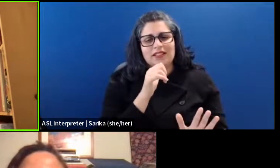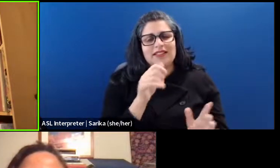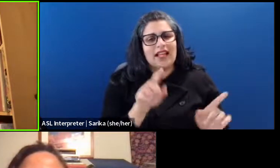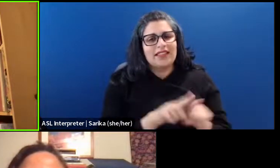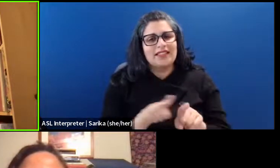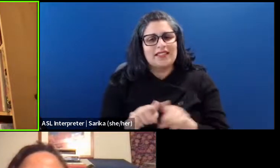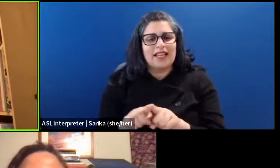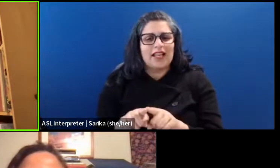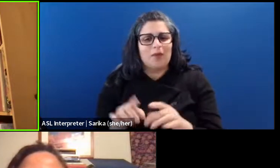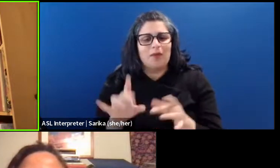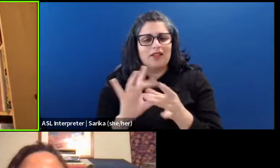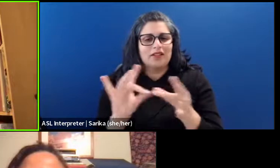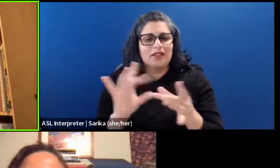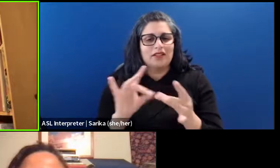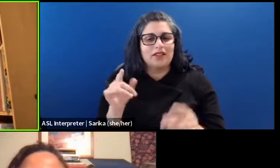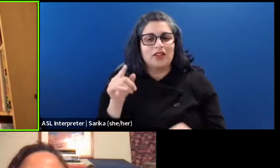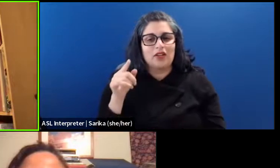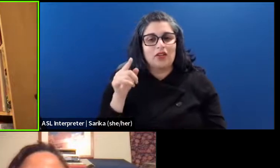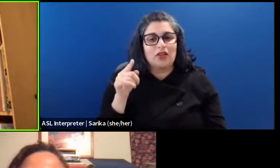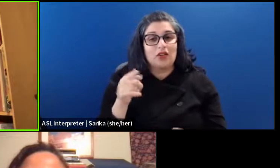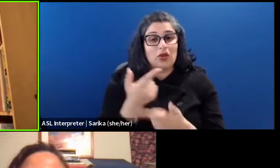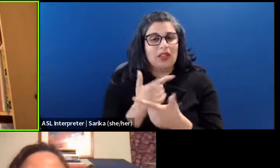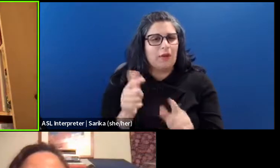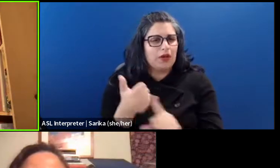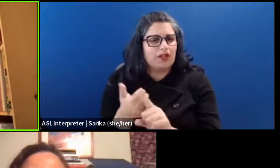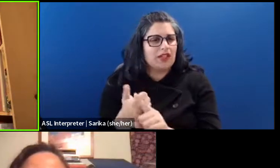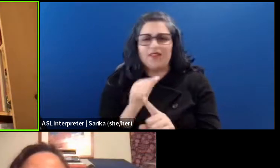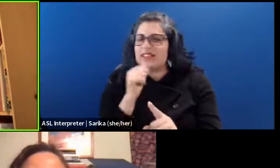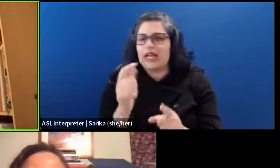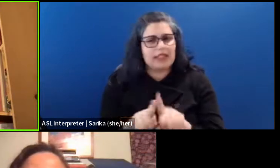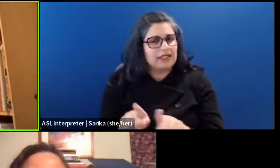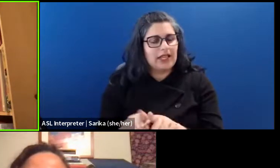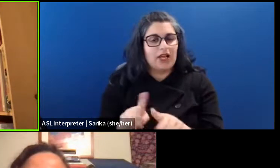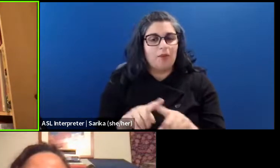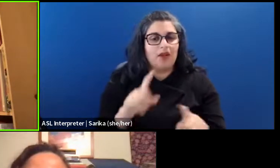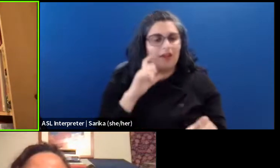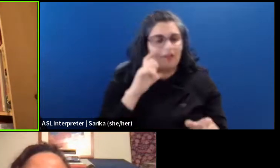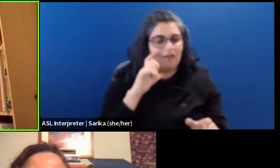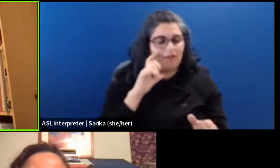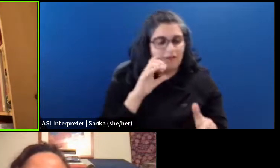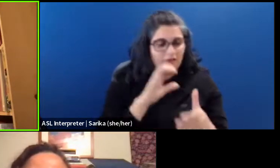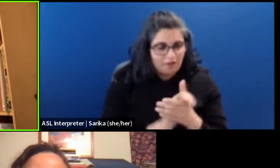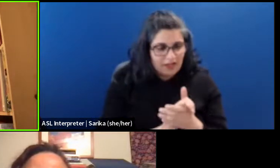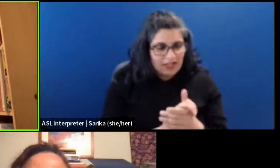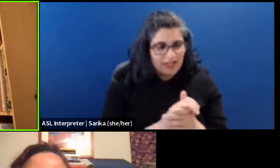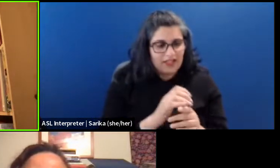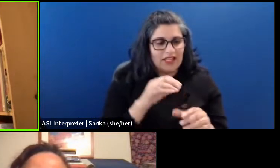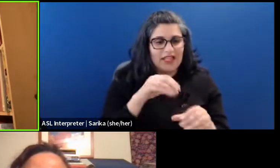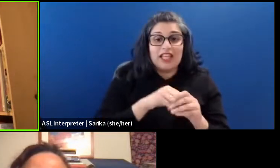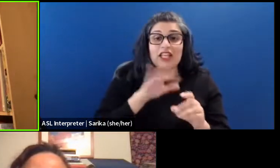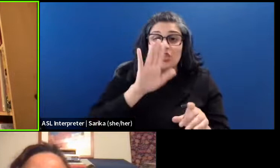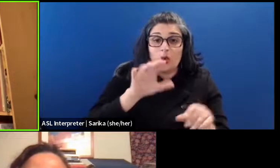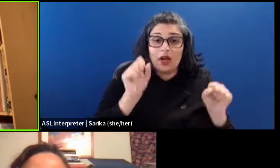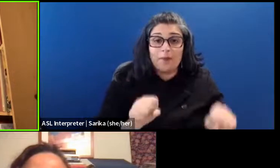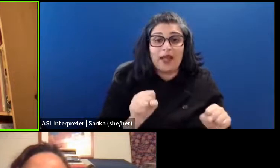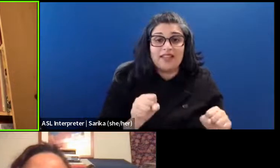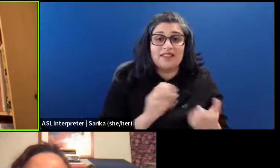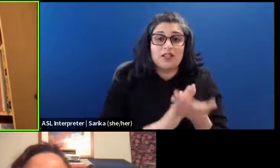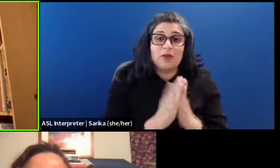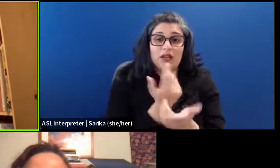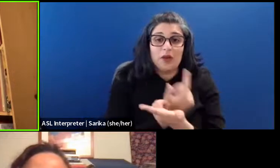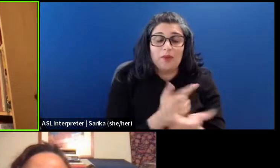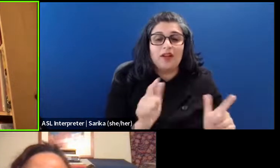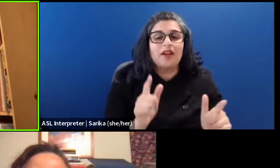as saying that you're liberating yourself, but faith in your capacity to be liberated. Because as we mentioned earlier